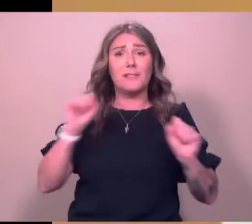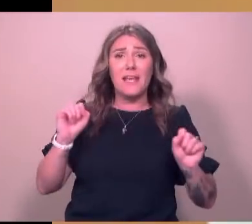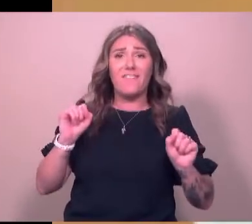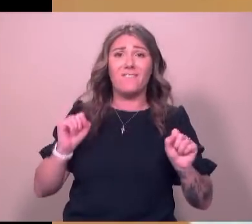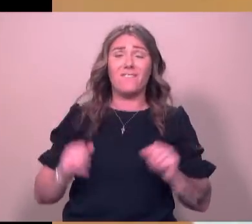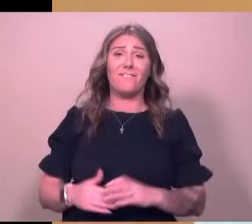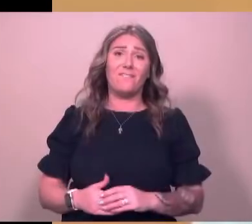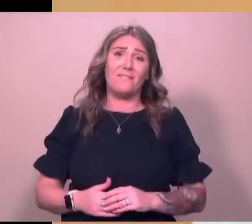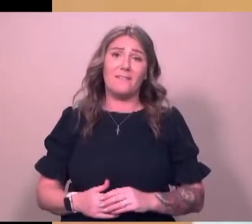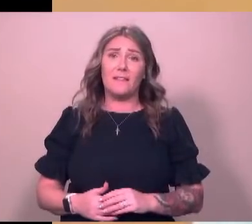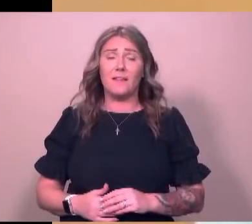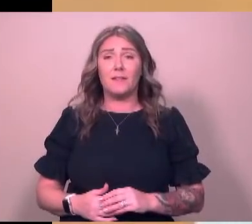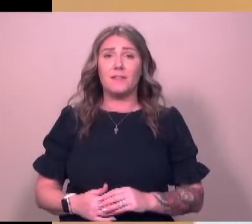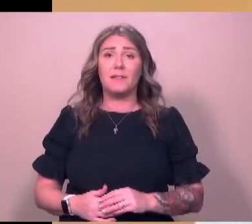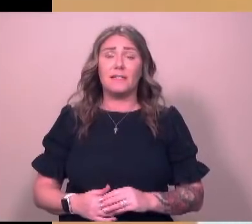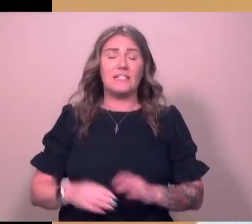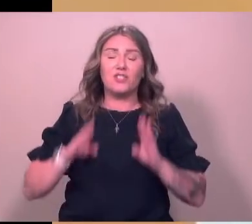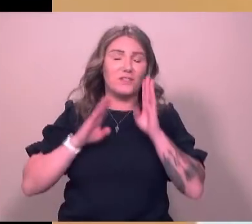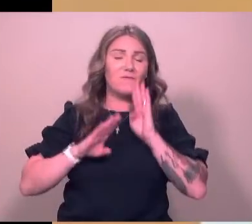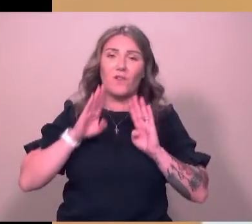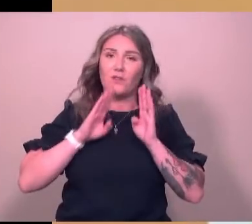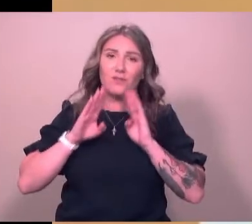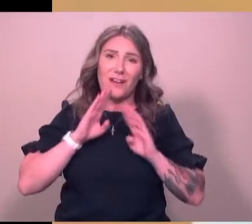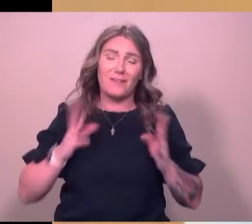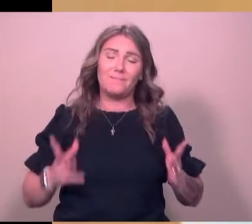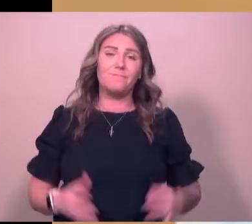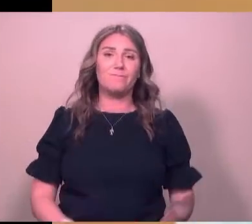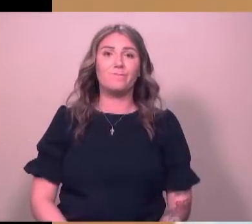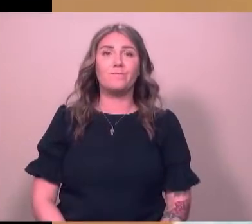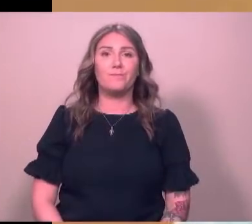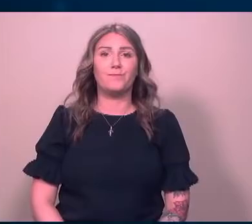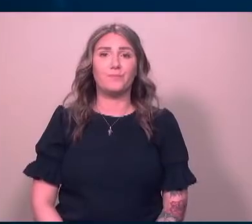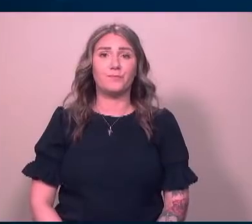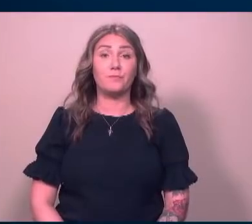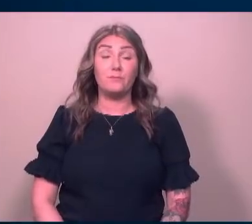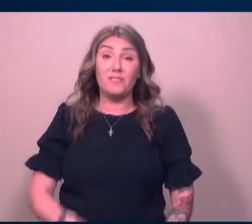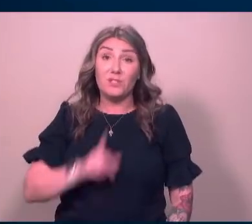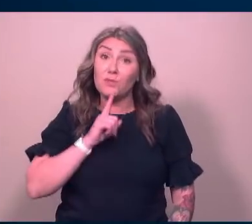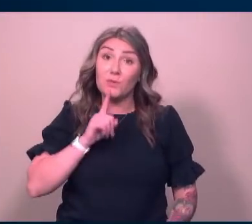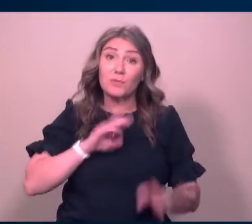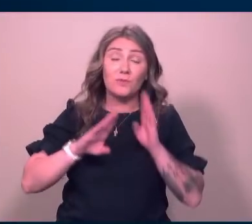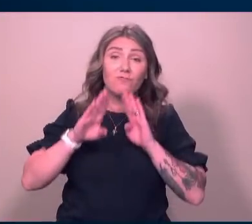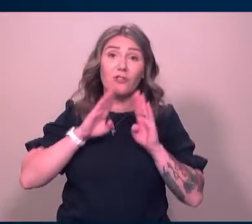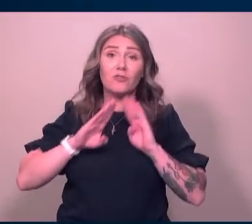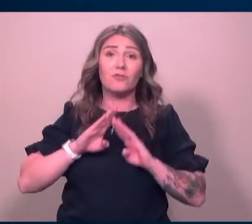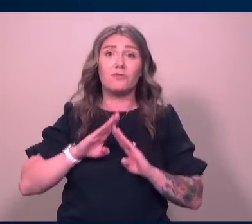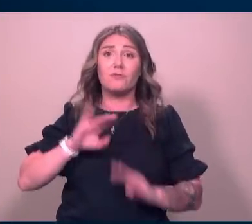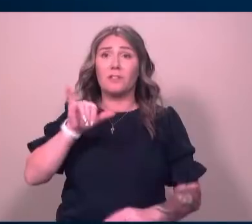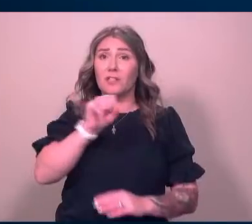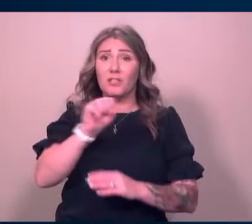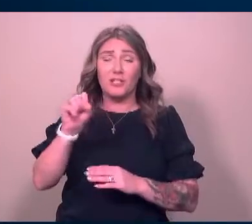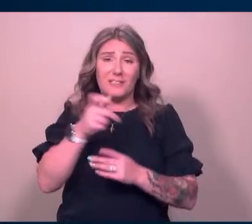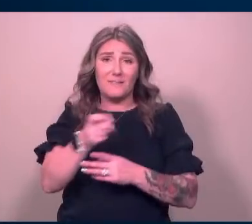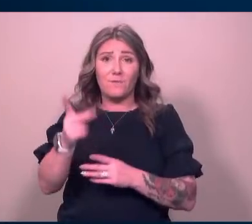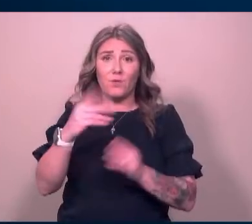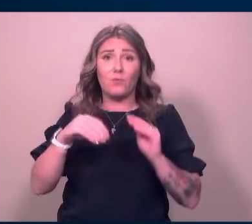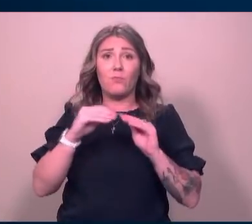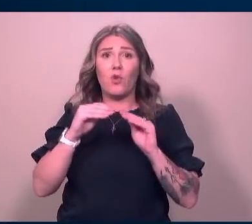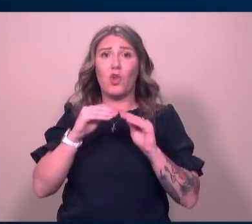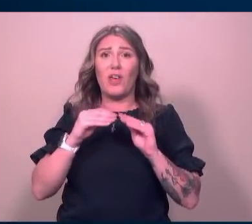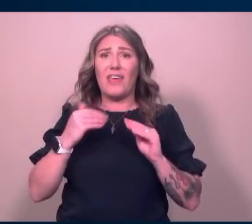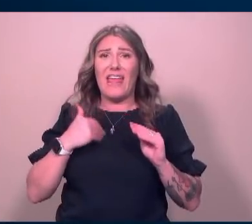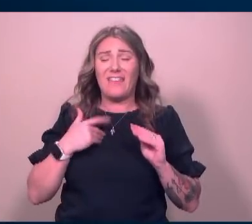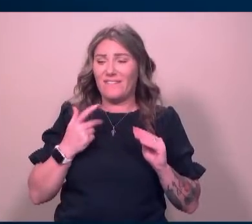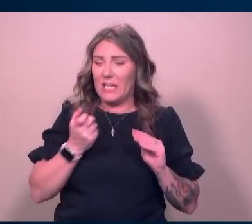And it's frustrating, It is really frustrating. Okay, Jess, a couple more. Yeah, Dr. Stites, I know we only have